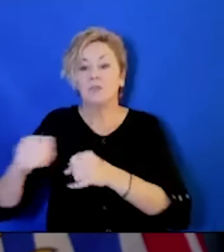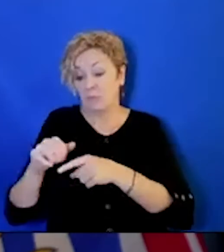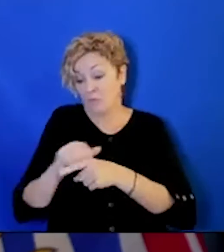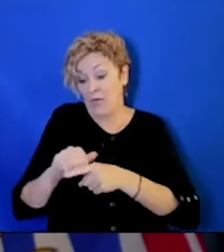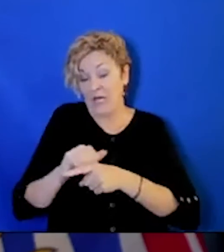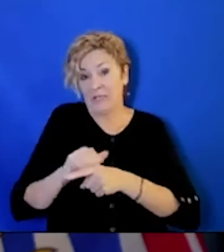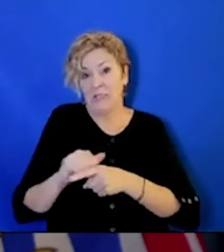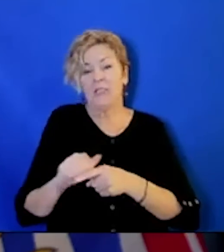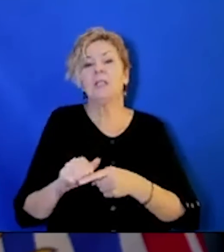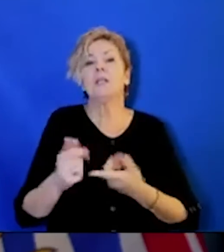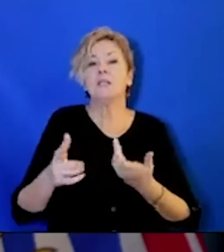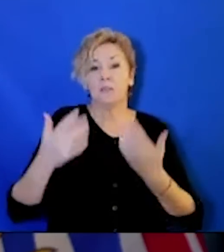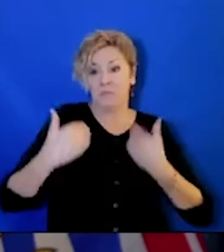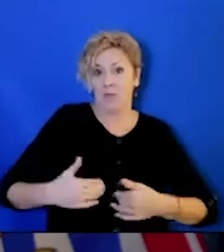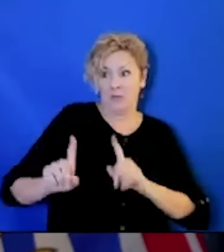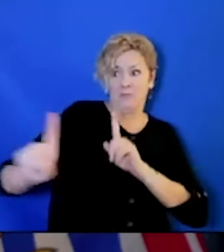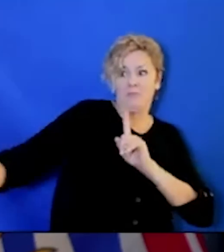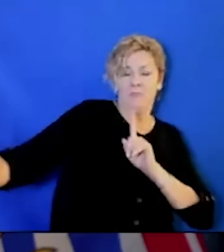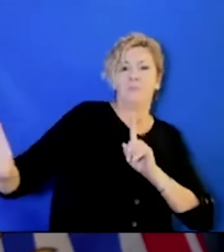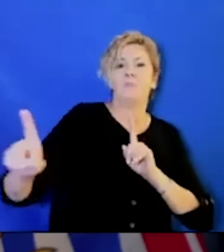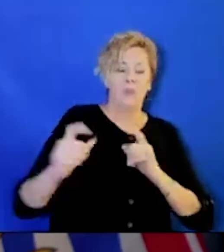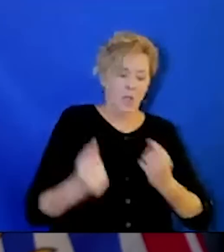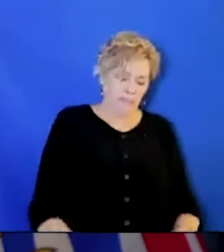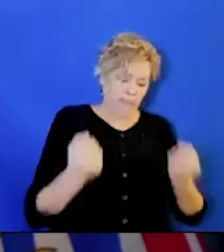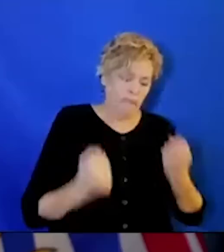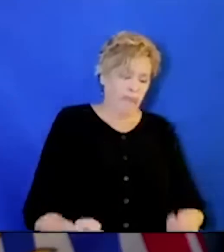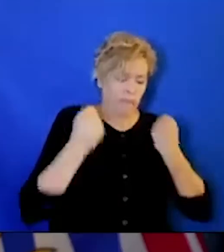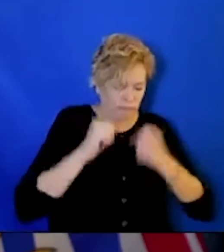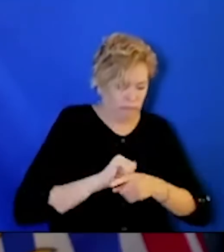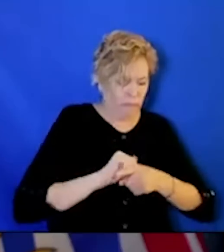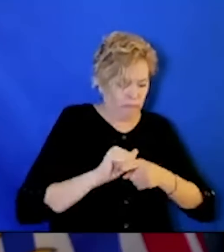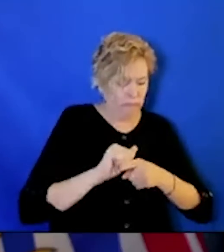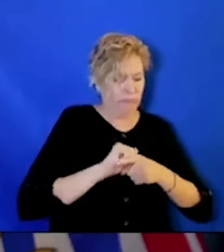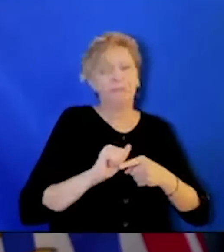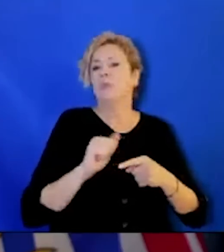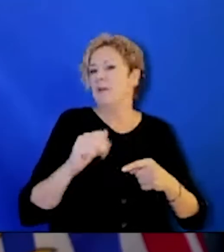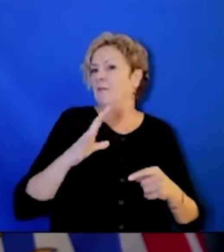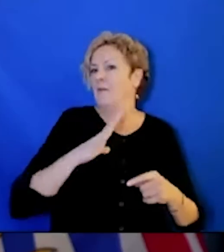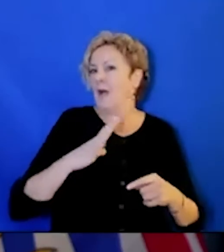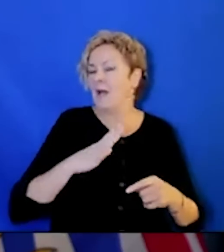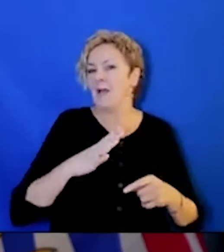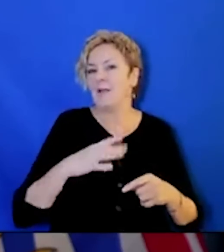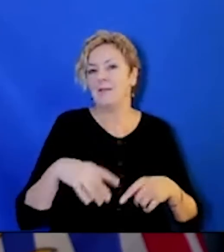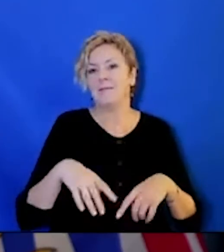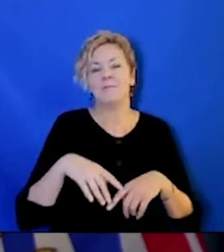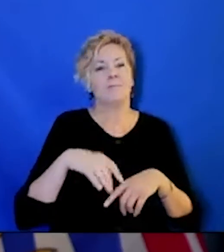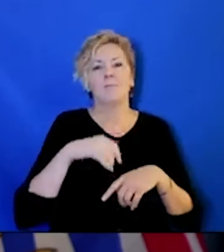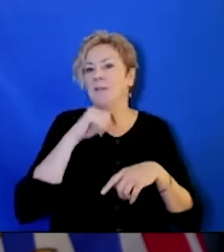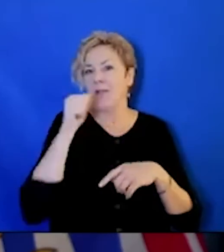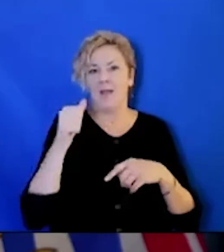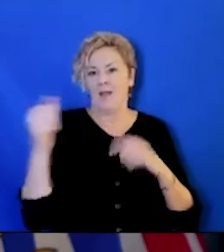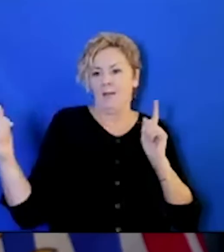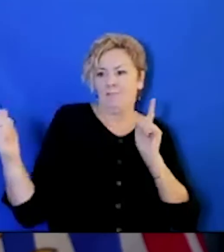but we need to do it safely. And right now, with this virus being transmitted in our communities at the level it